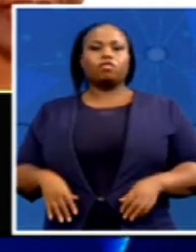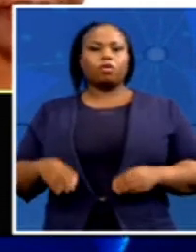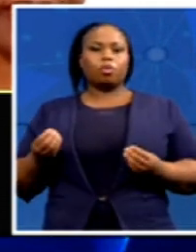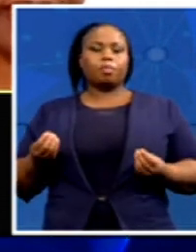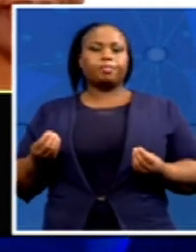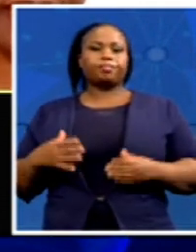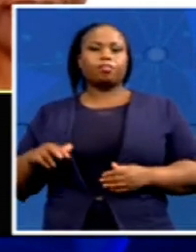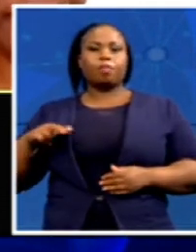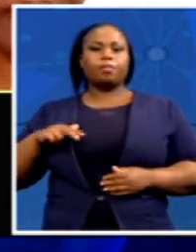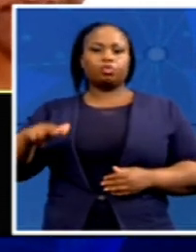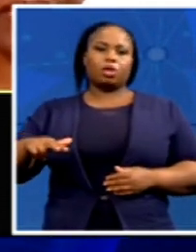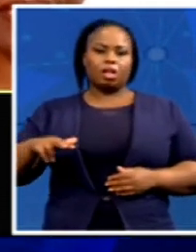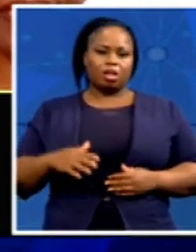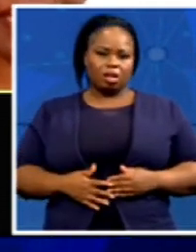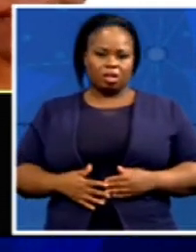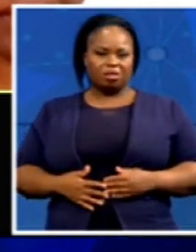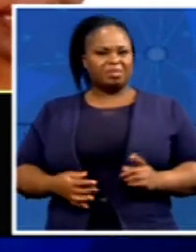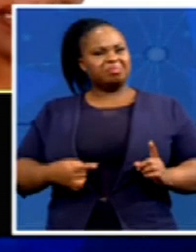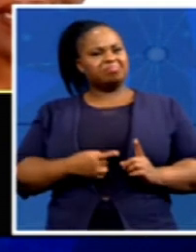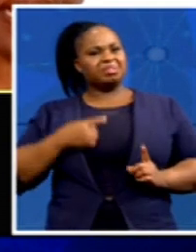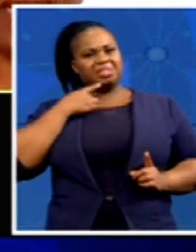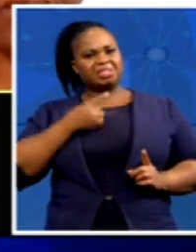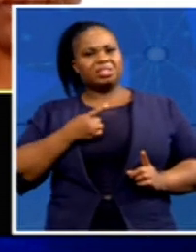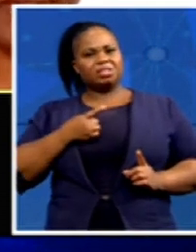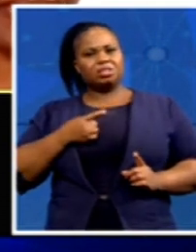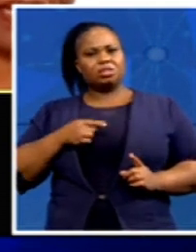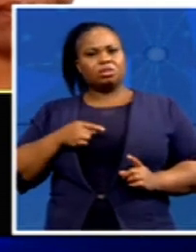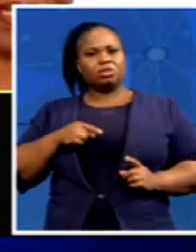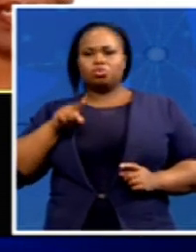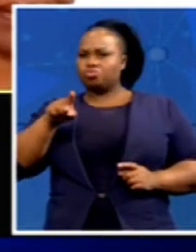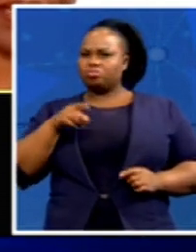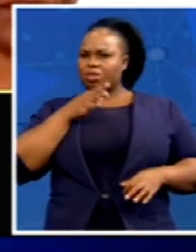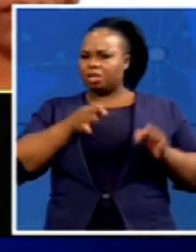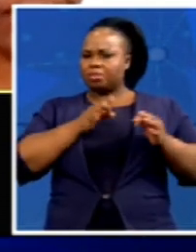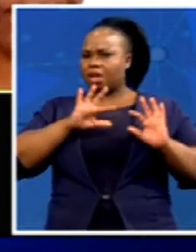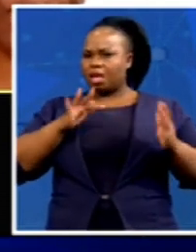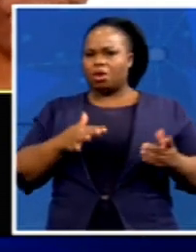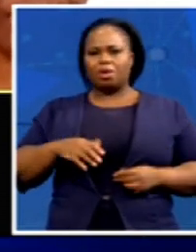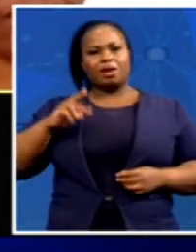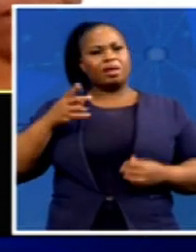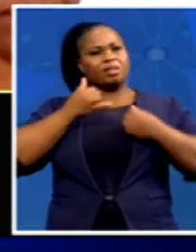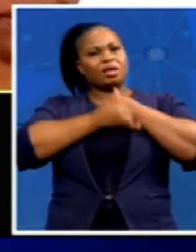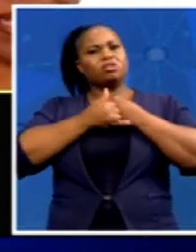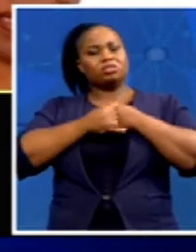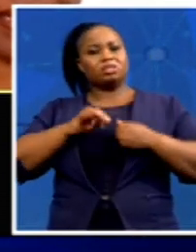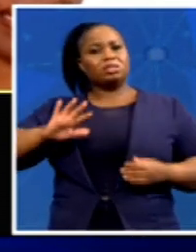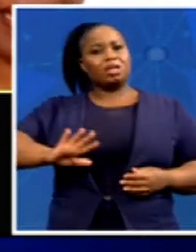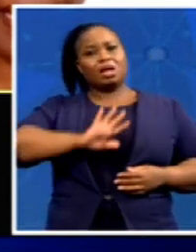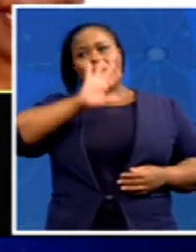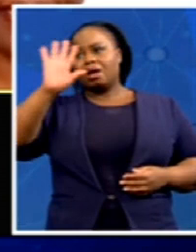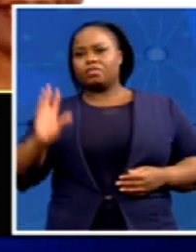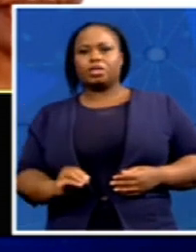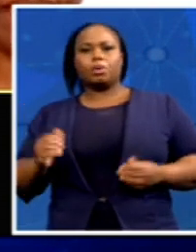you explain that some countries in Africa are already administering the third shot of the